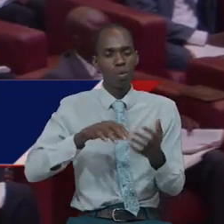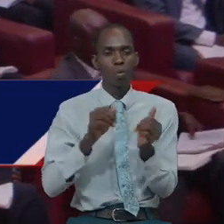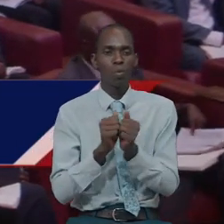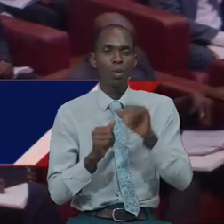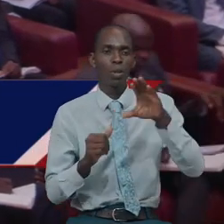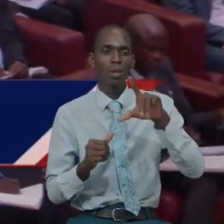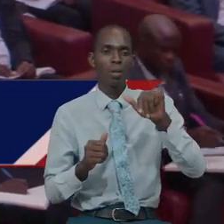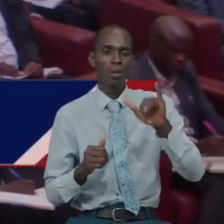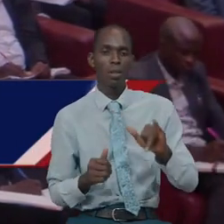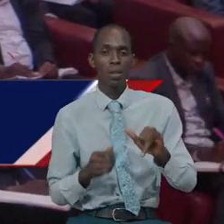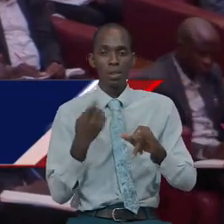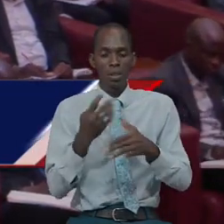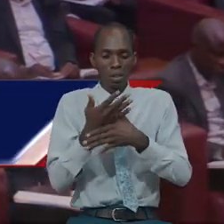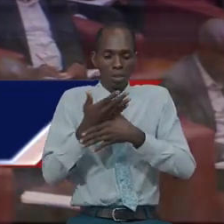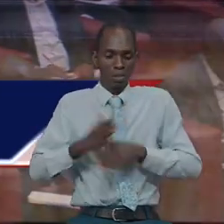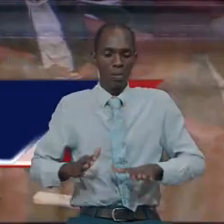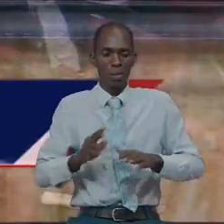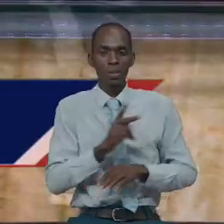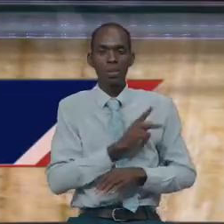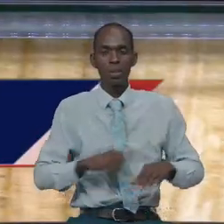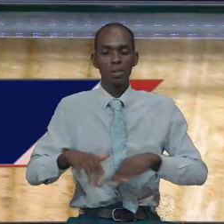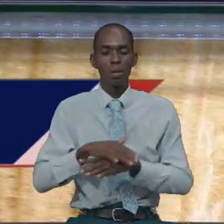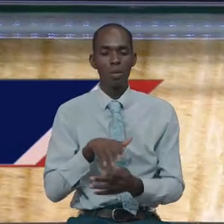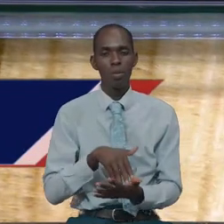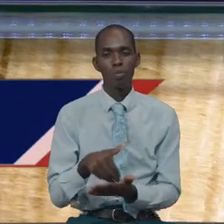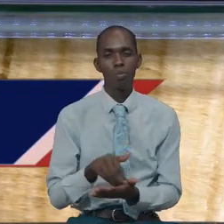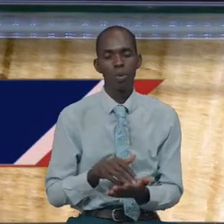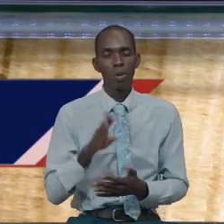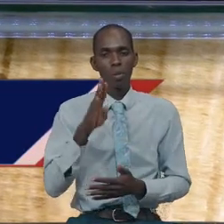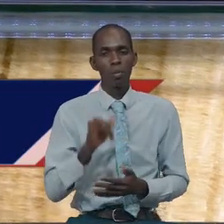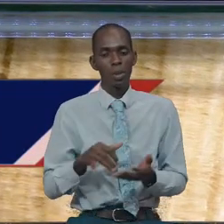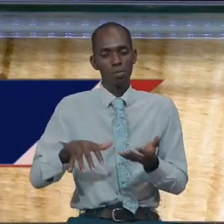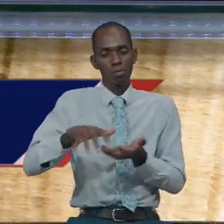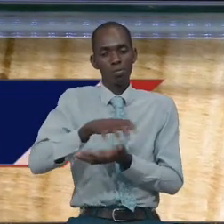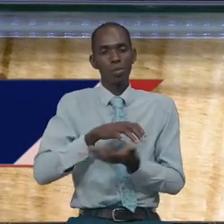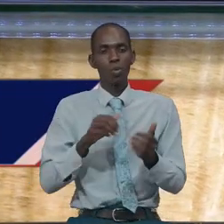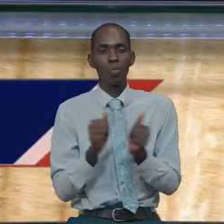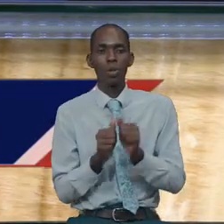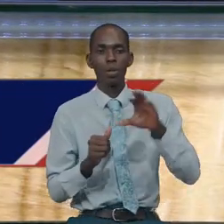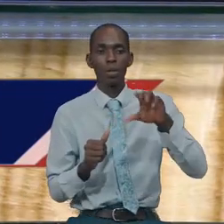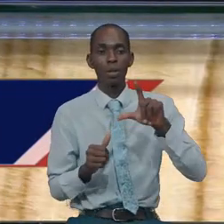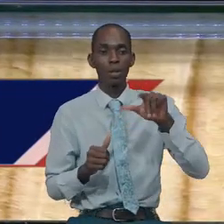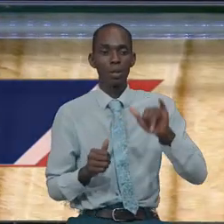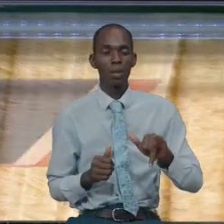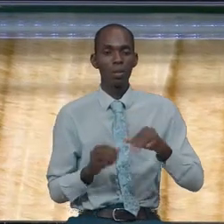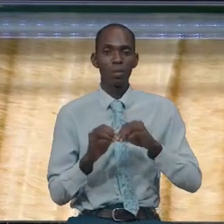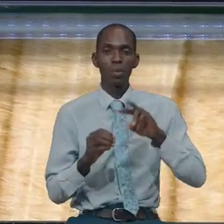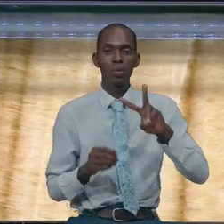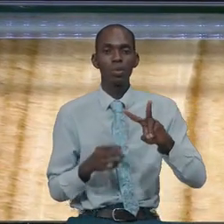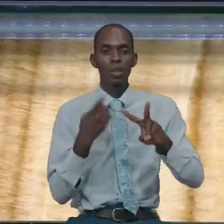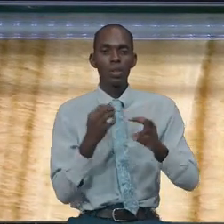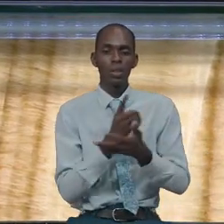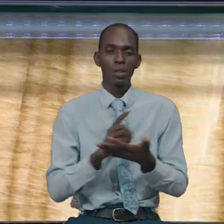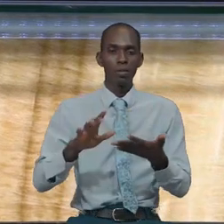clay. The divided kingdom weakened by mixture with clay. Number two, the